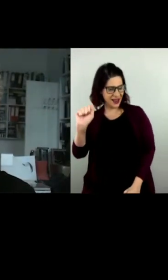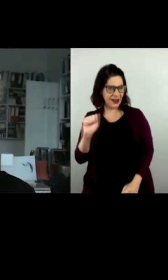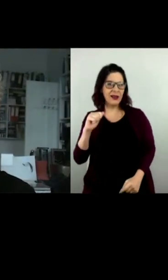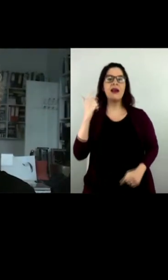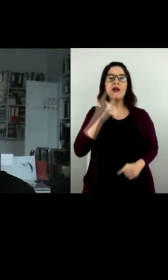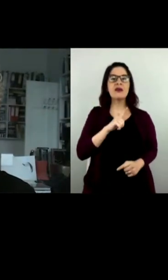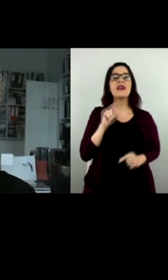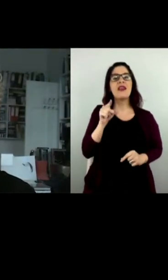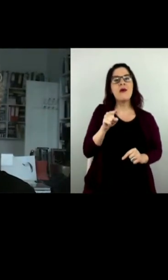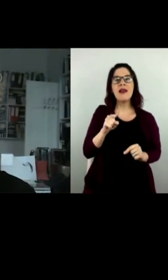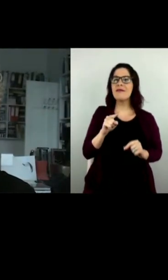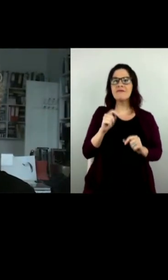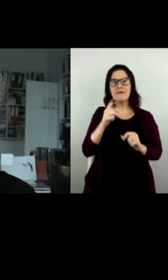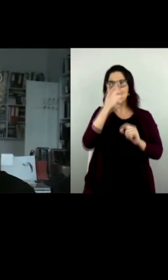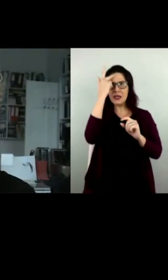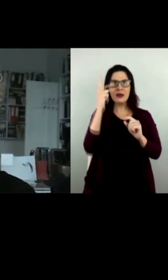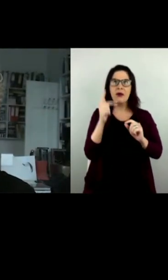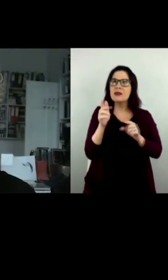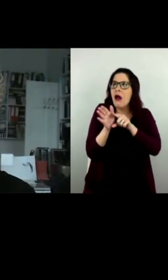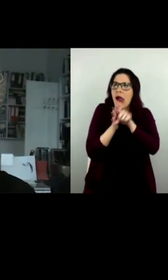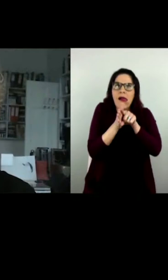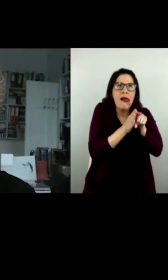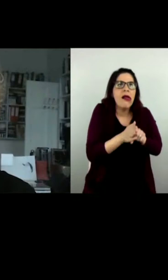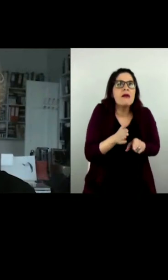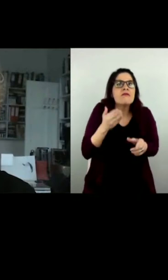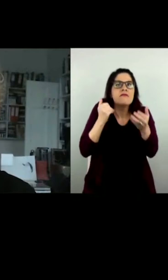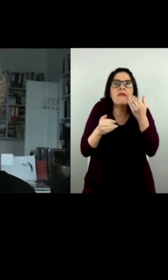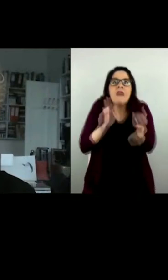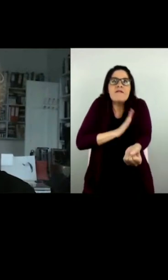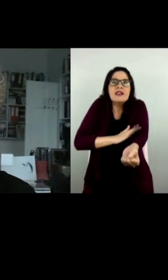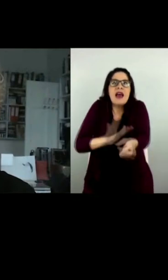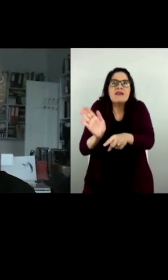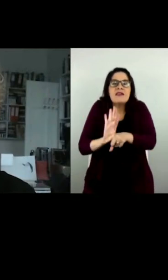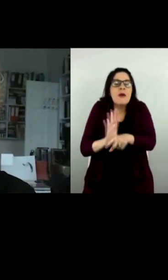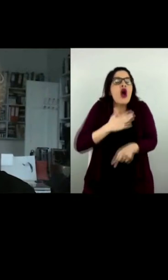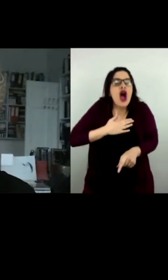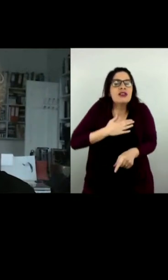world. 1,000 clips, 18 hours,